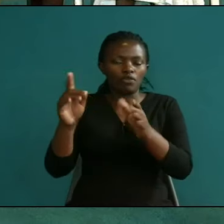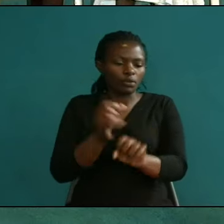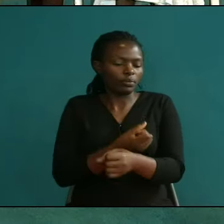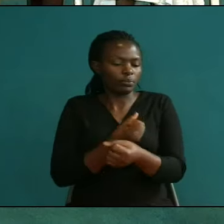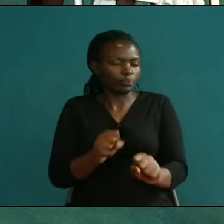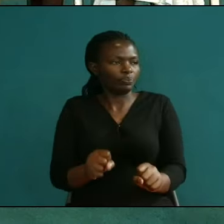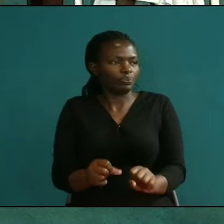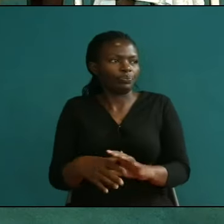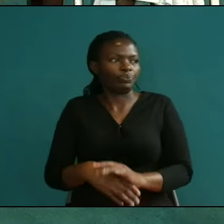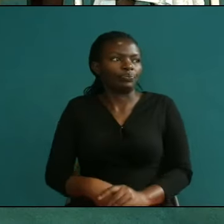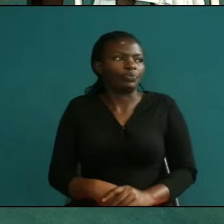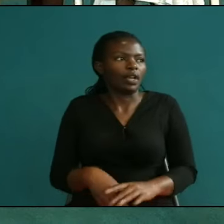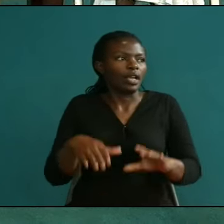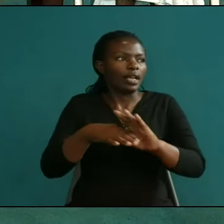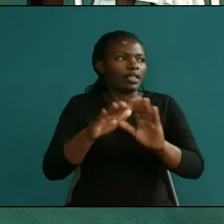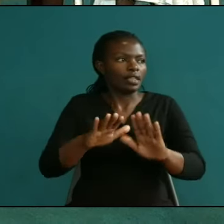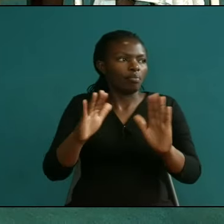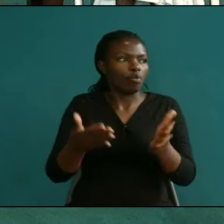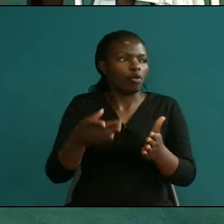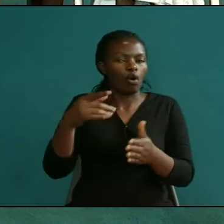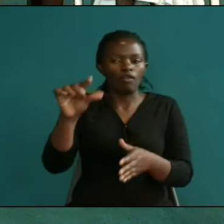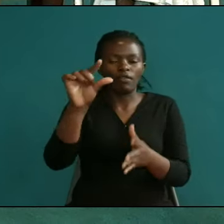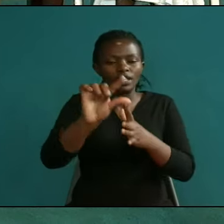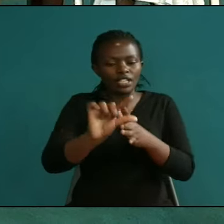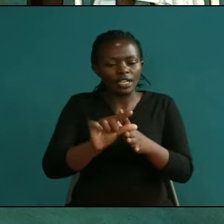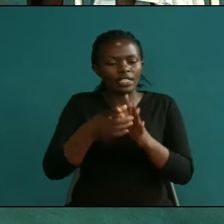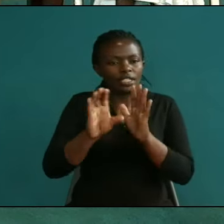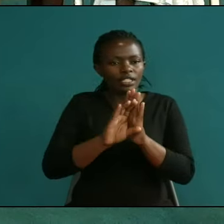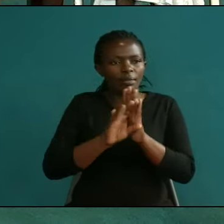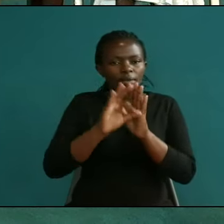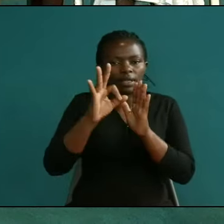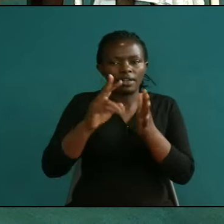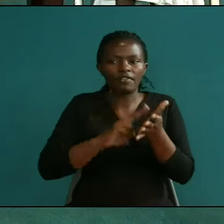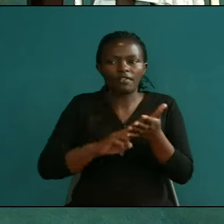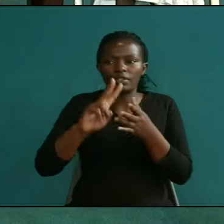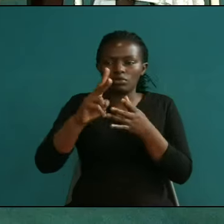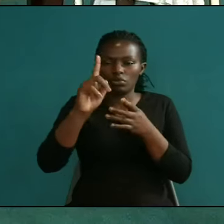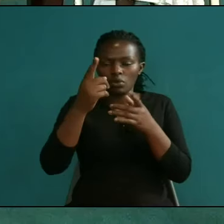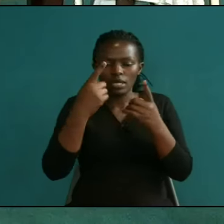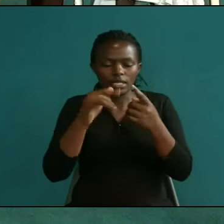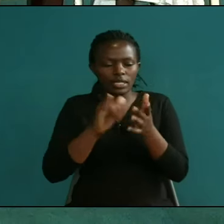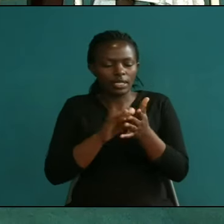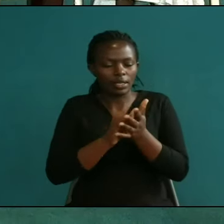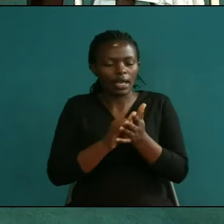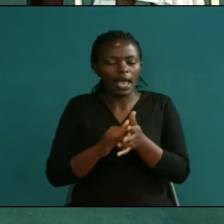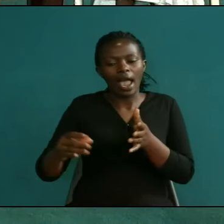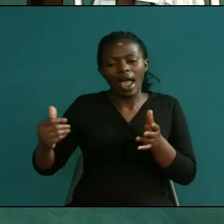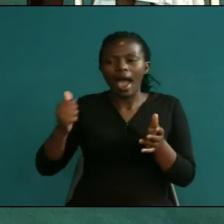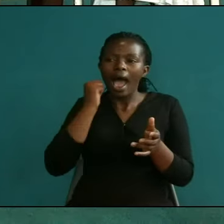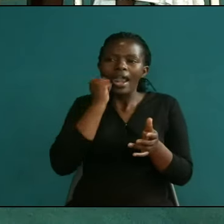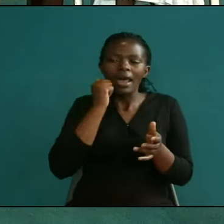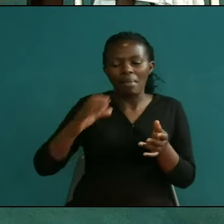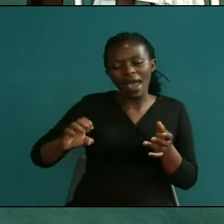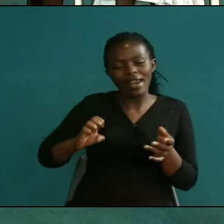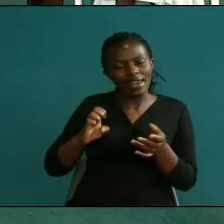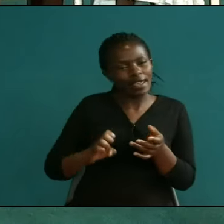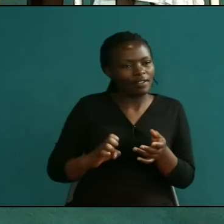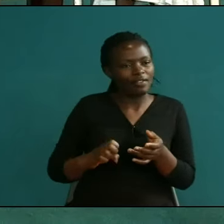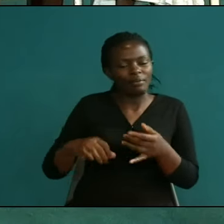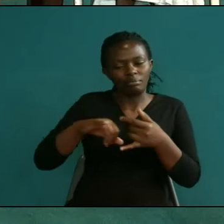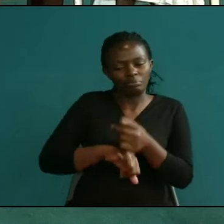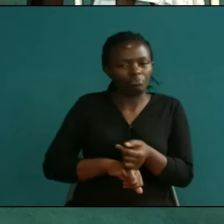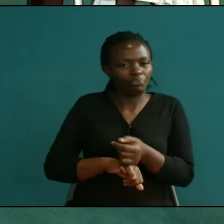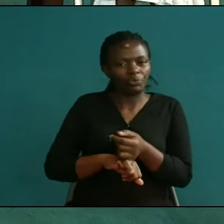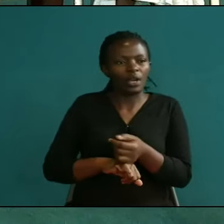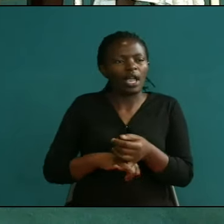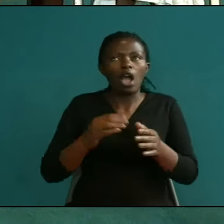in the book of Genesis chapter 3, verse 21, it says, also Adam and his wife, the Lord gave them tunics